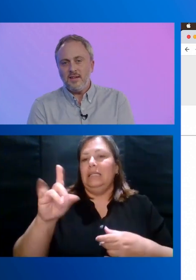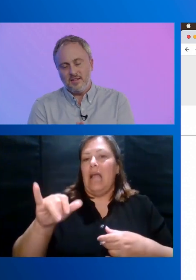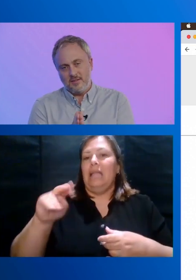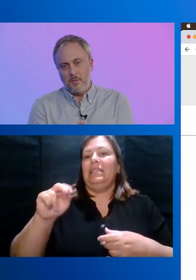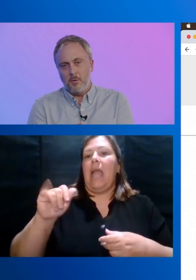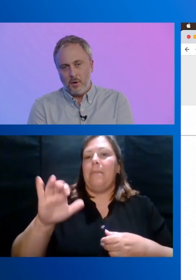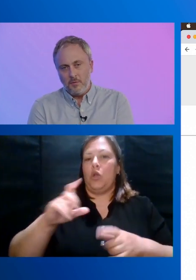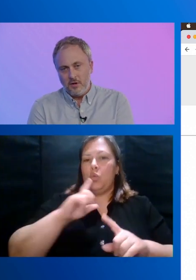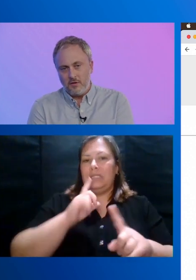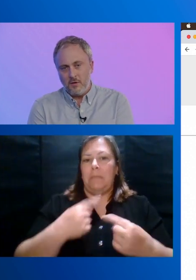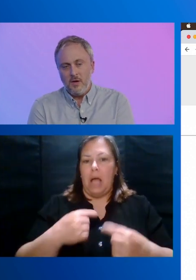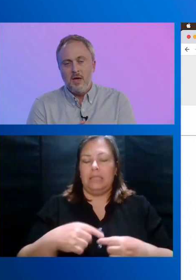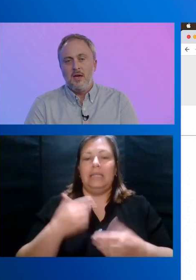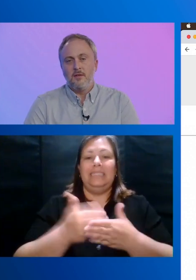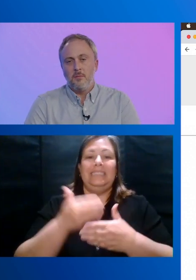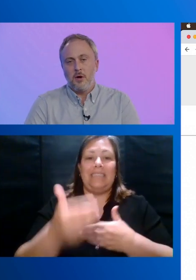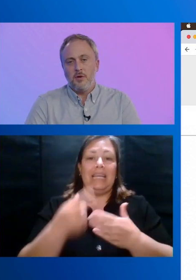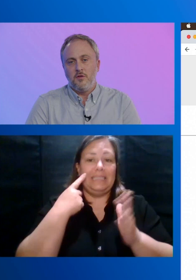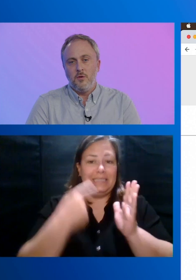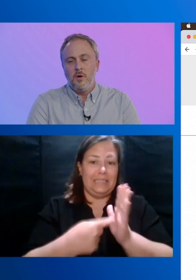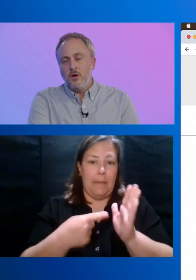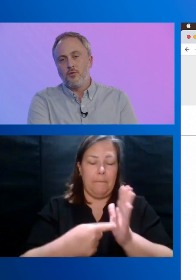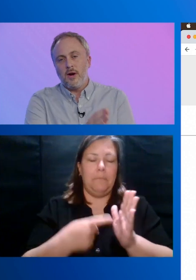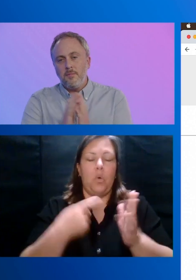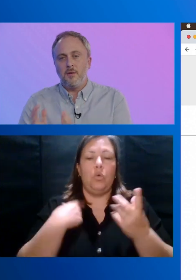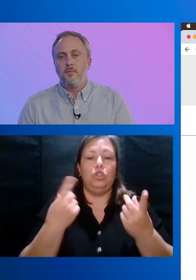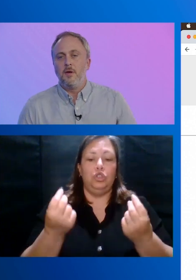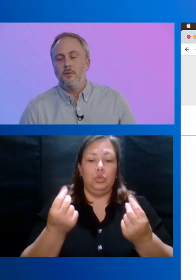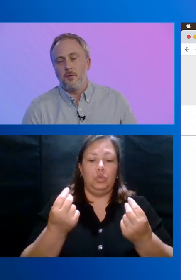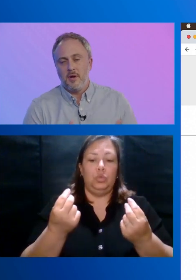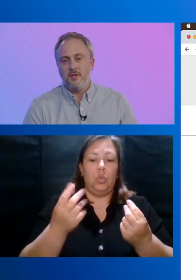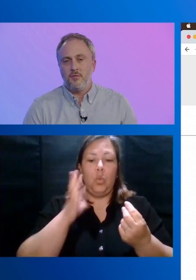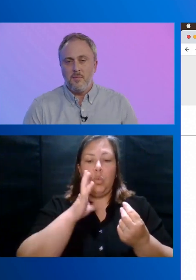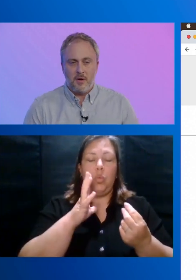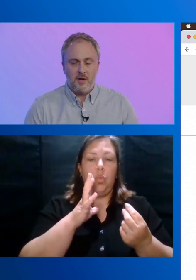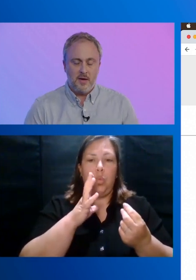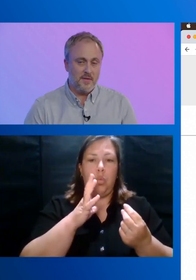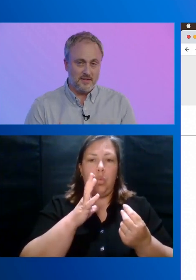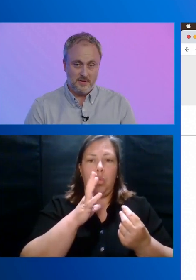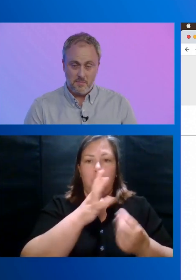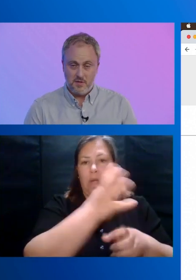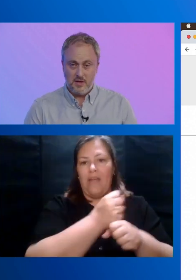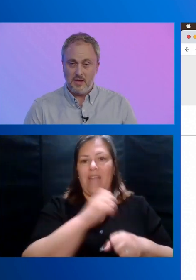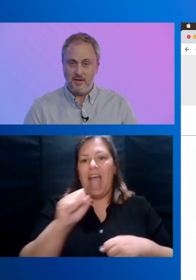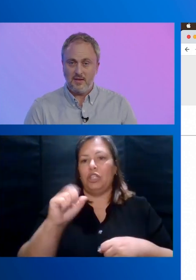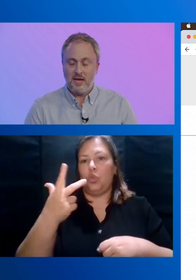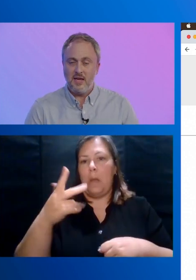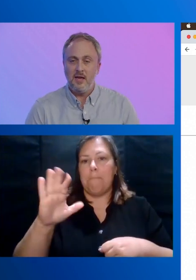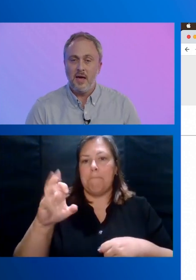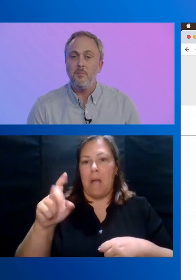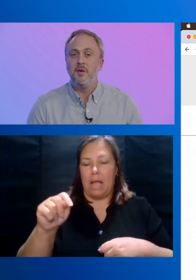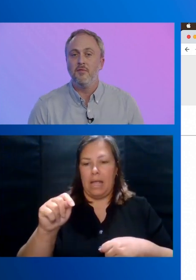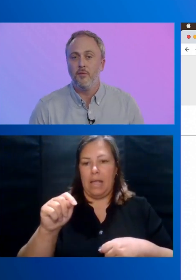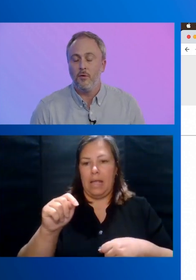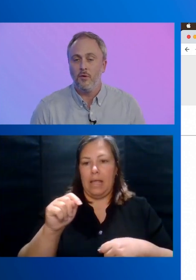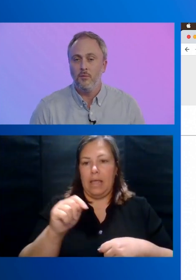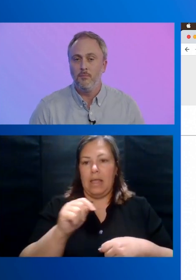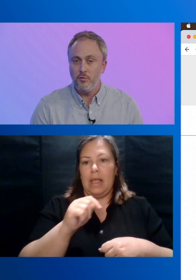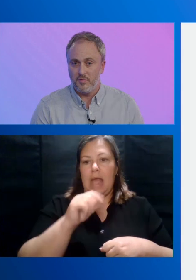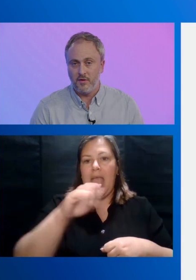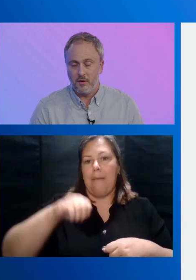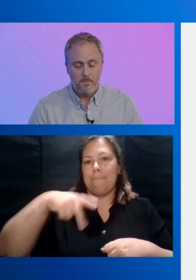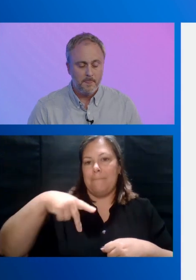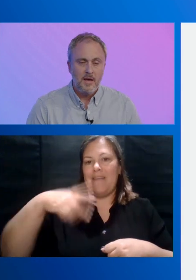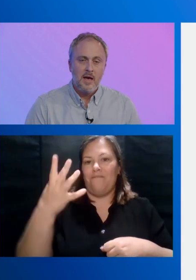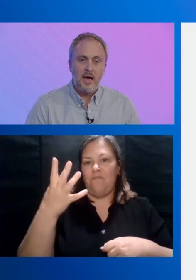this next example, what I'm going to do is I'm going to grab something from an S3 bucket, and that something is a MP4